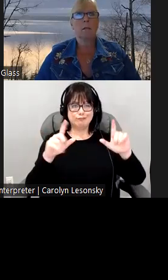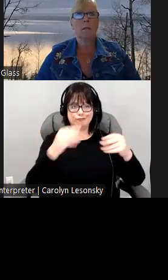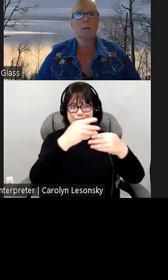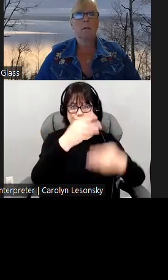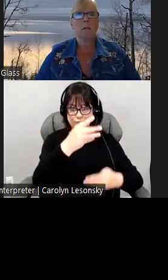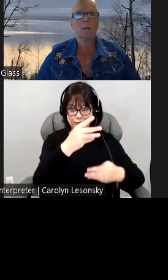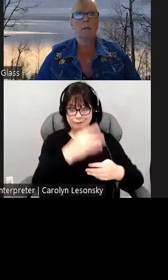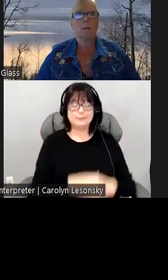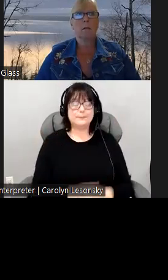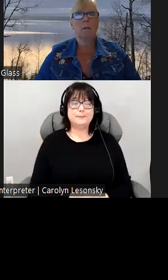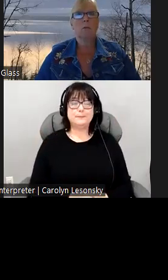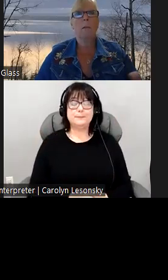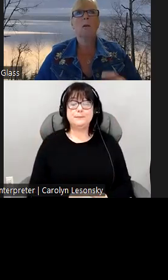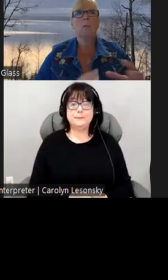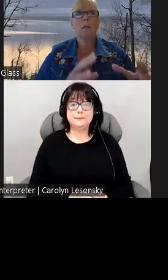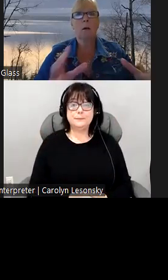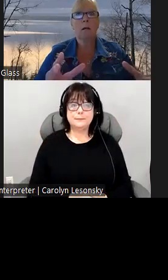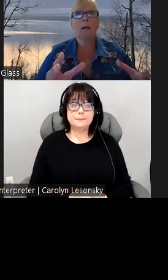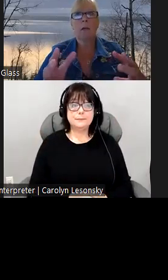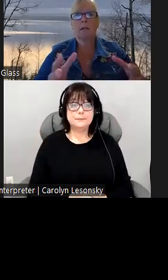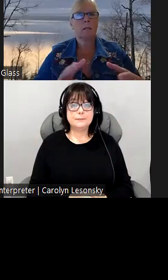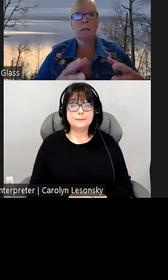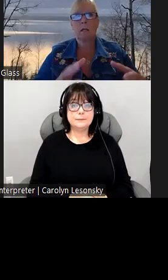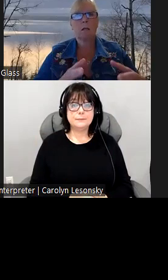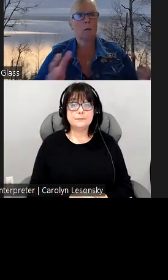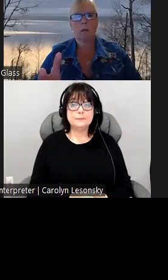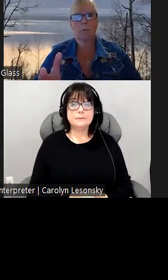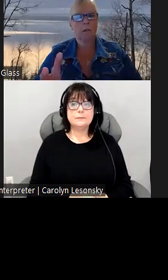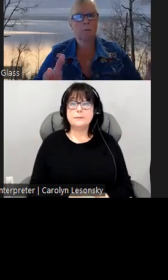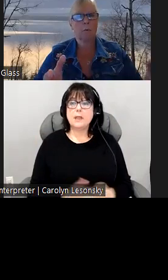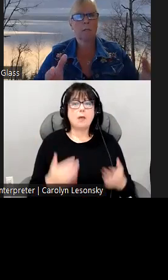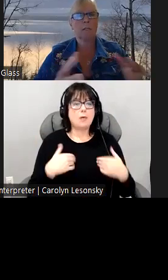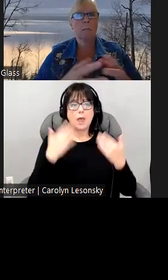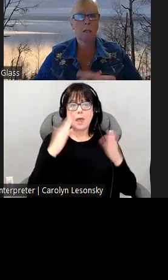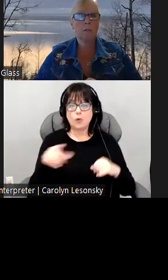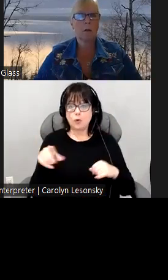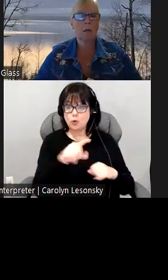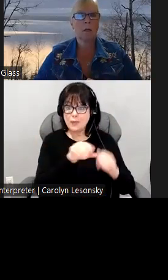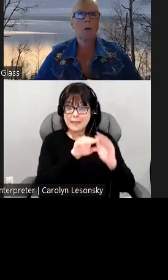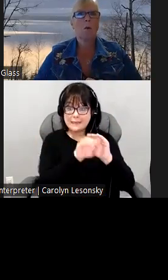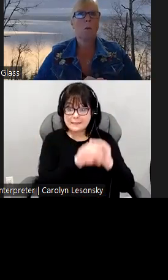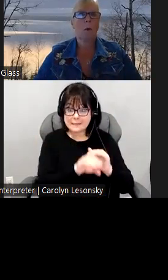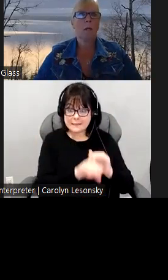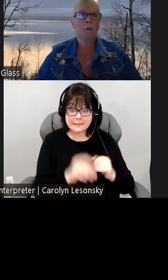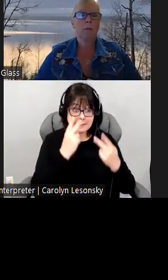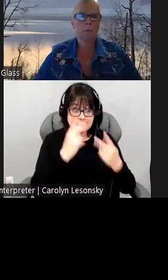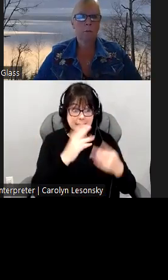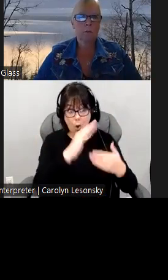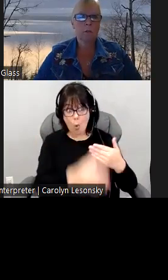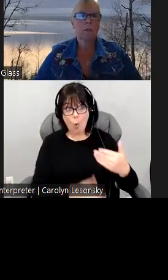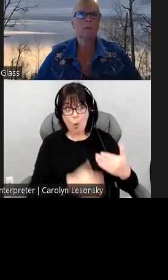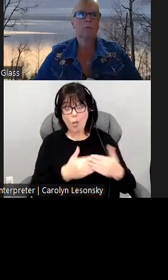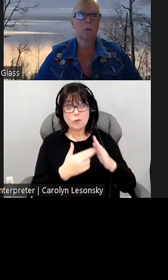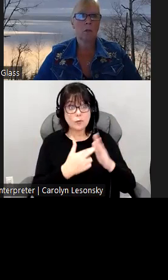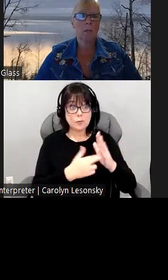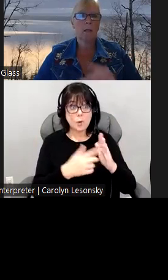that you may or may not have access to any or all of these reports. It depends on what your